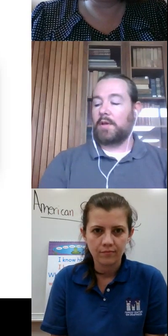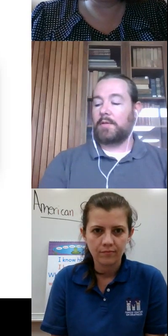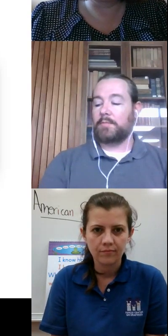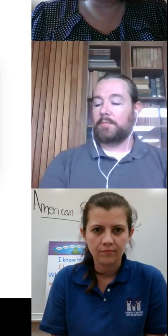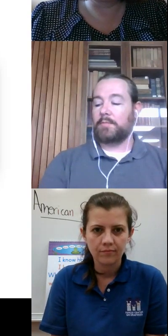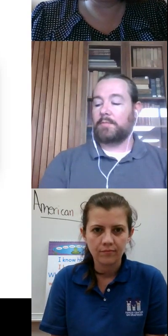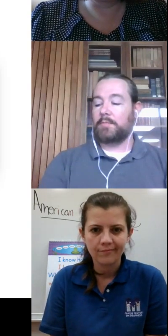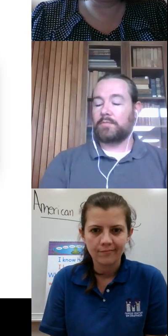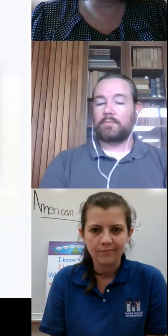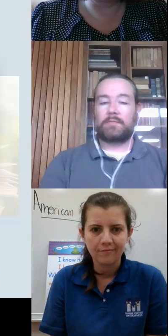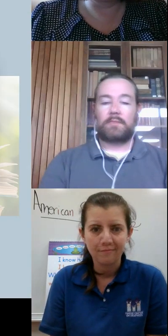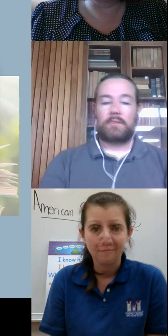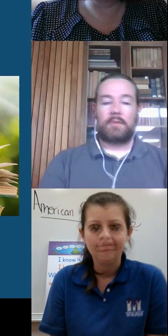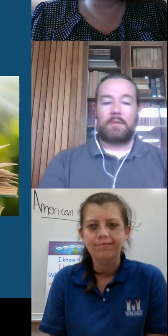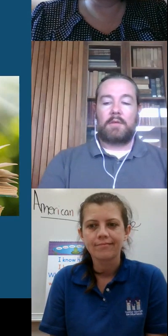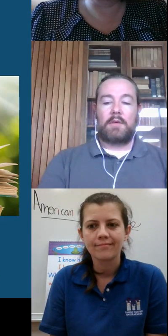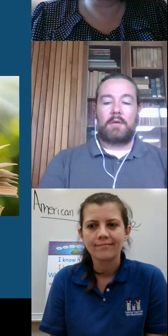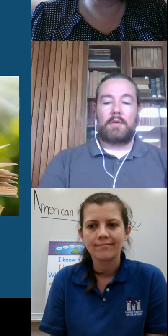for sign.